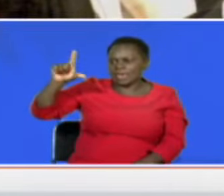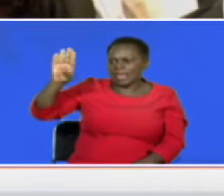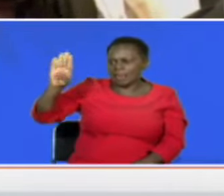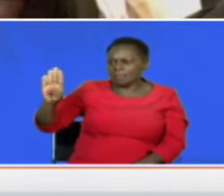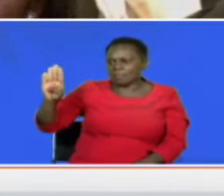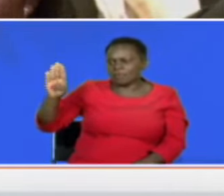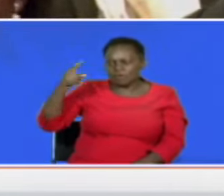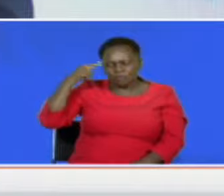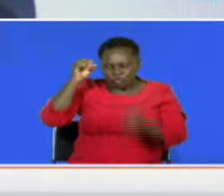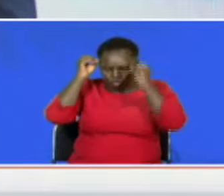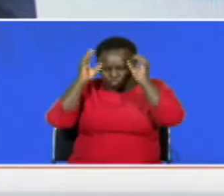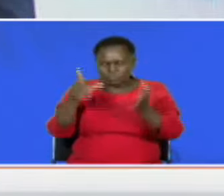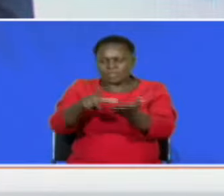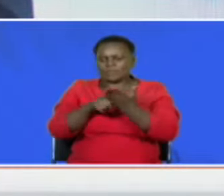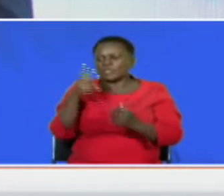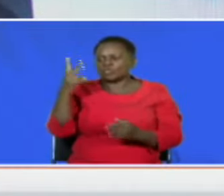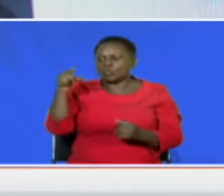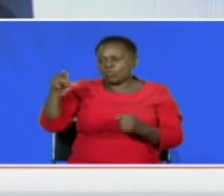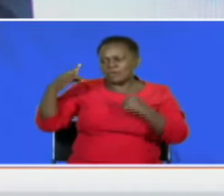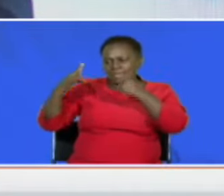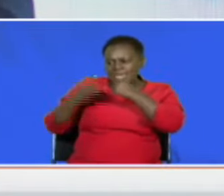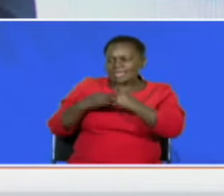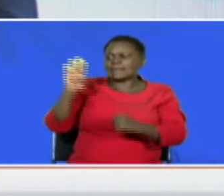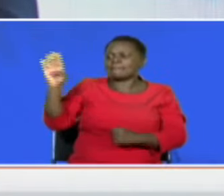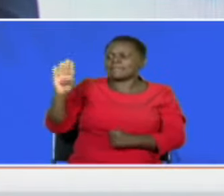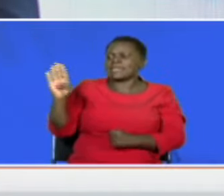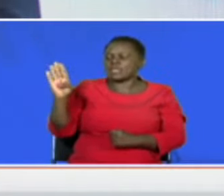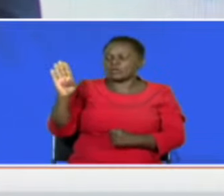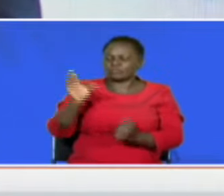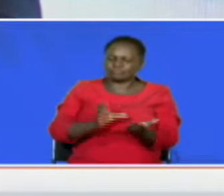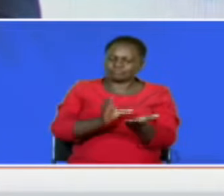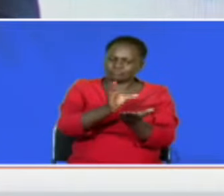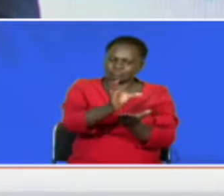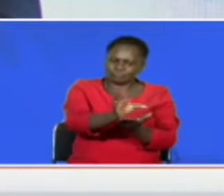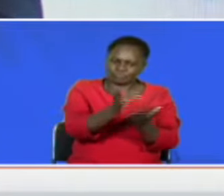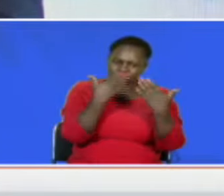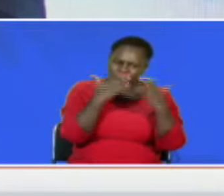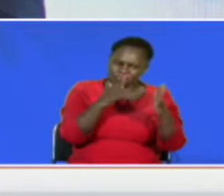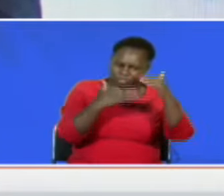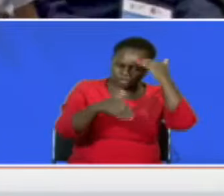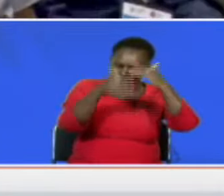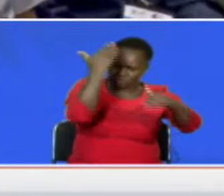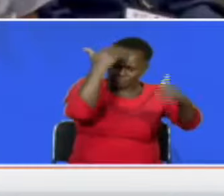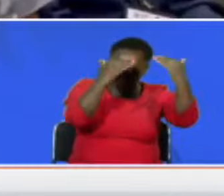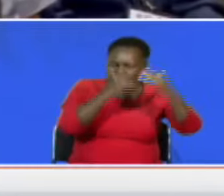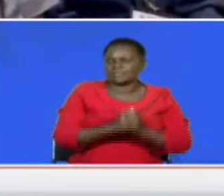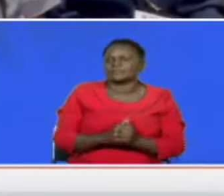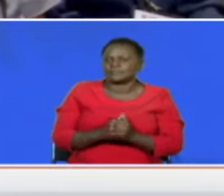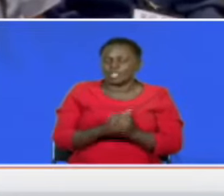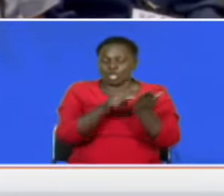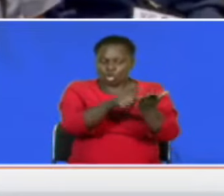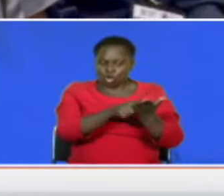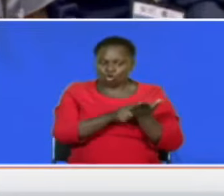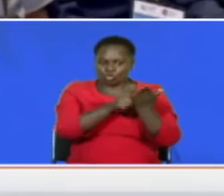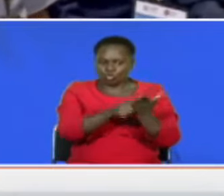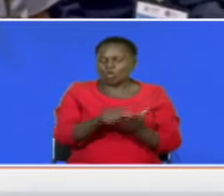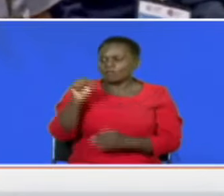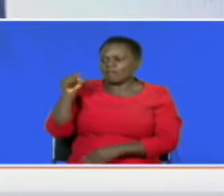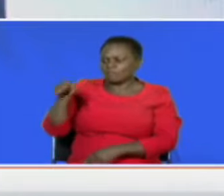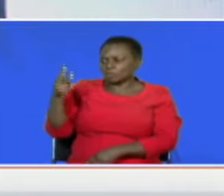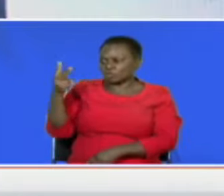Board for students' loans. 2.8 billion have been wired to university fund. For loans,